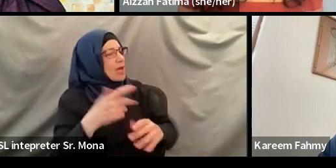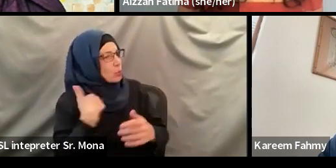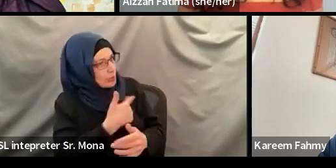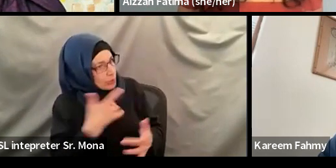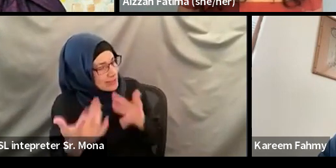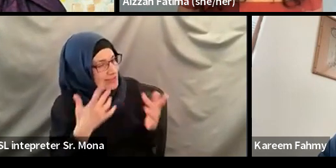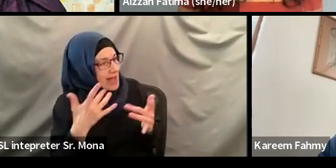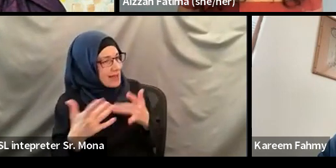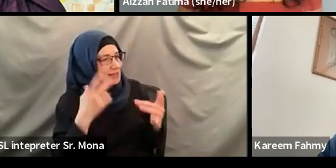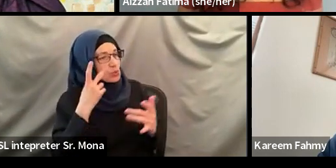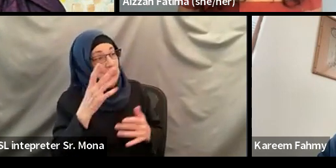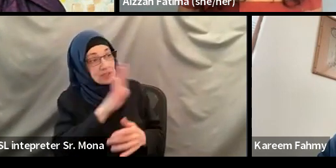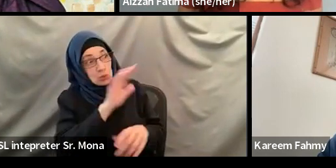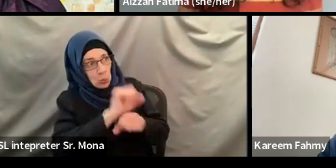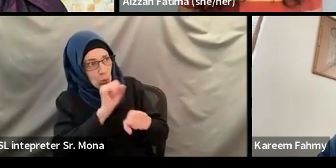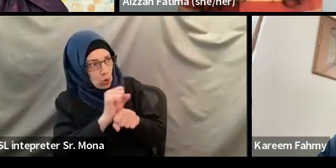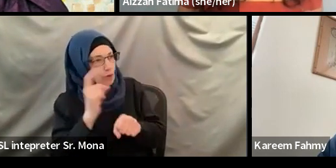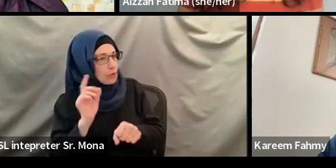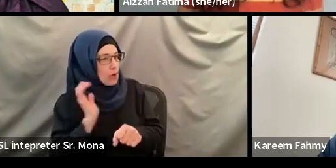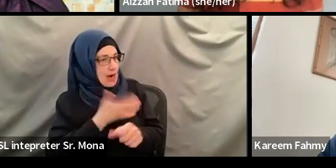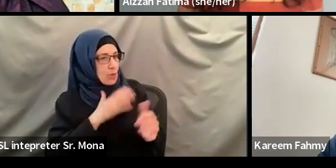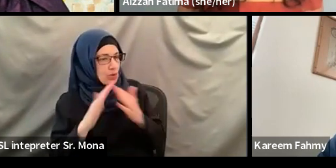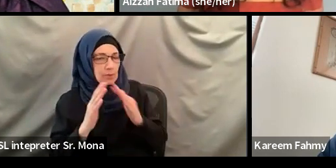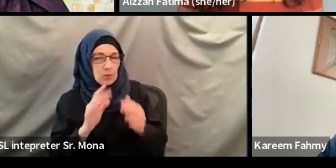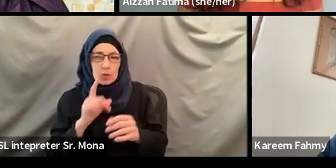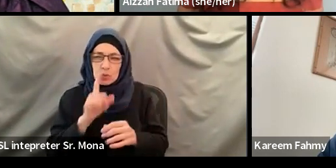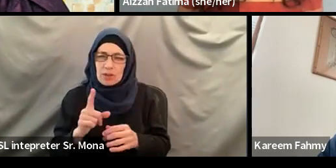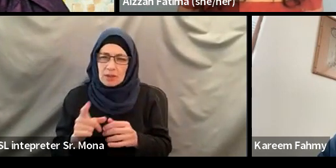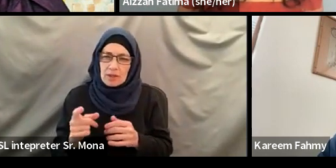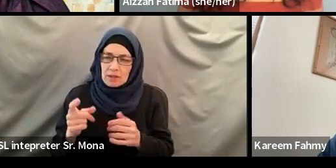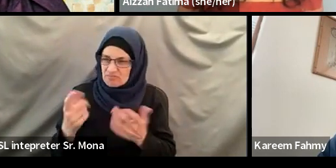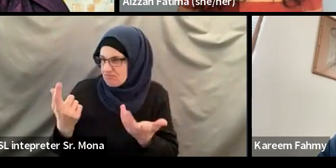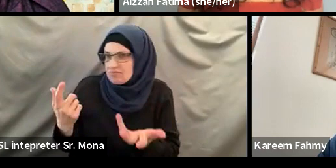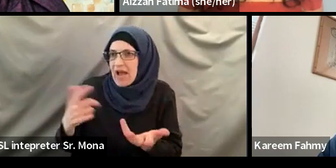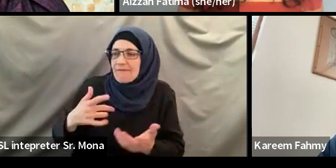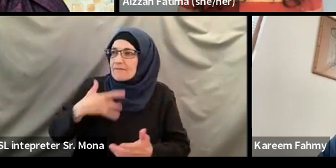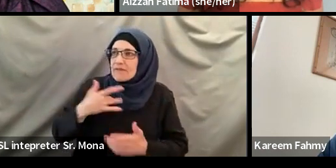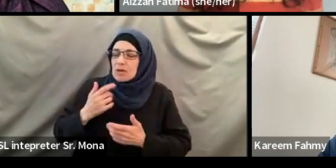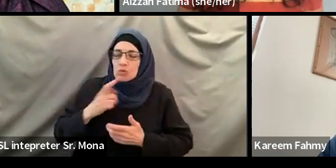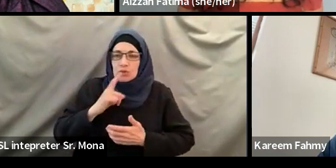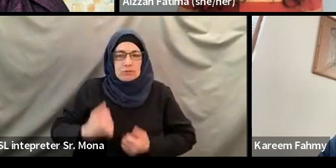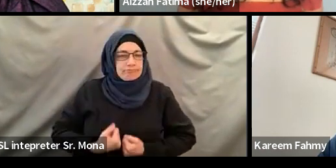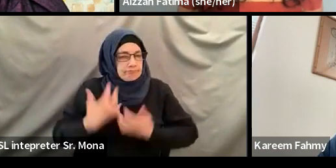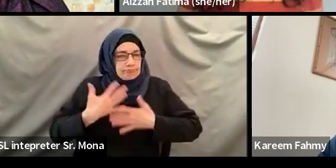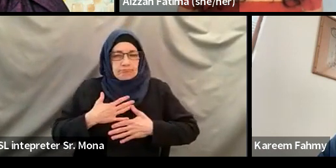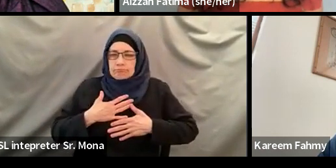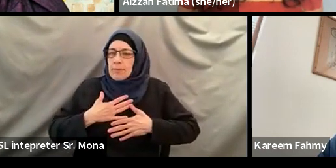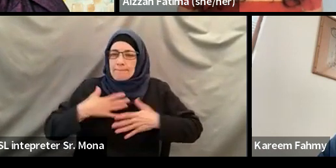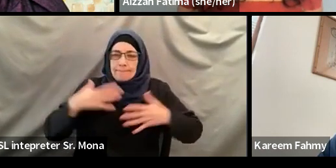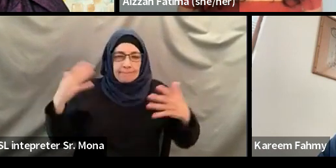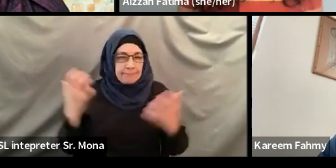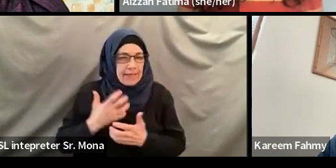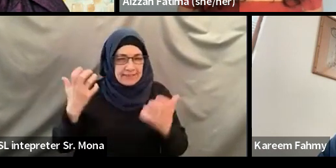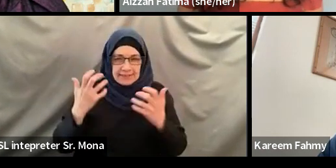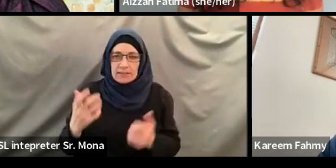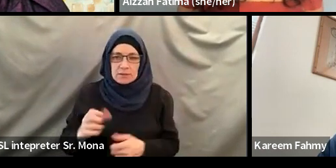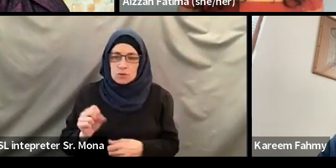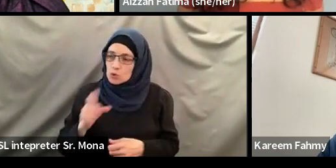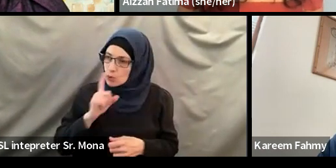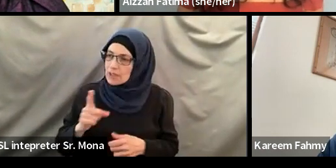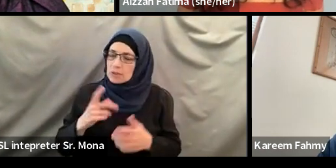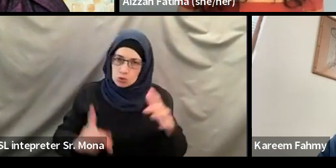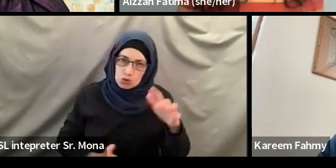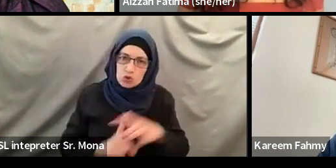no matter what. Like it's really something amazing to feel supported like that. So continuing to show up and show out is